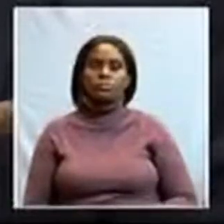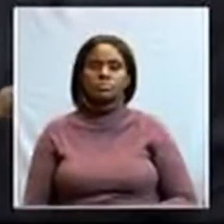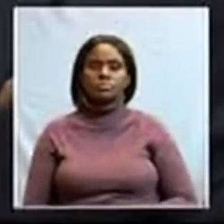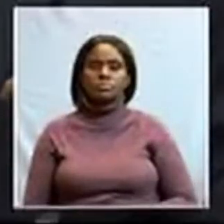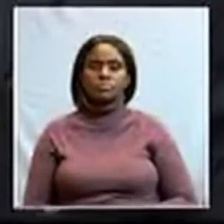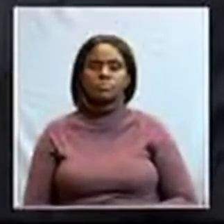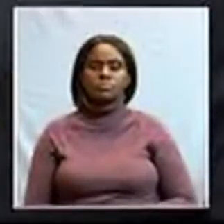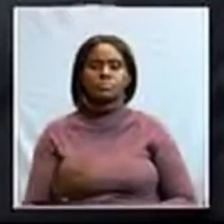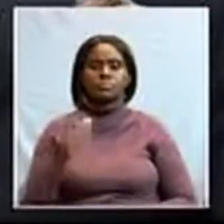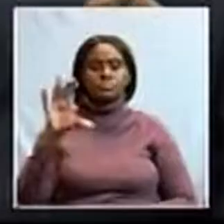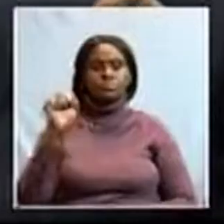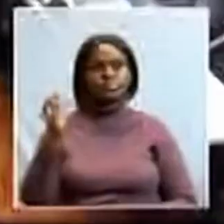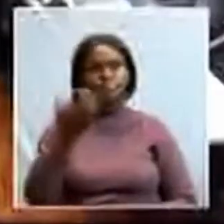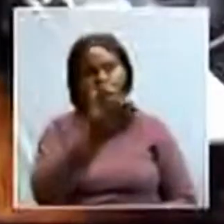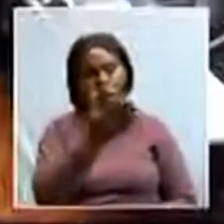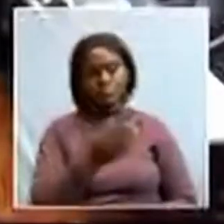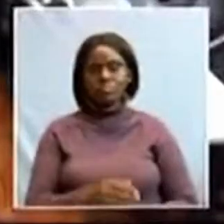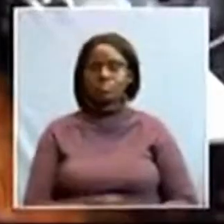Yes, yes.